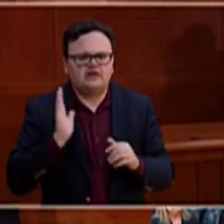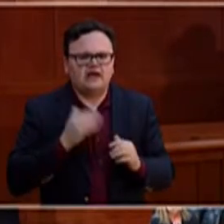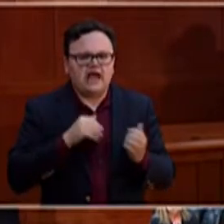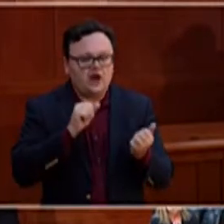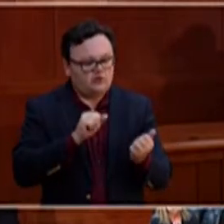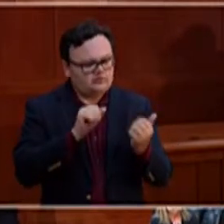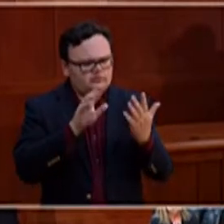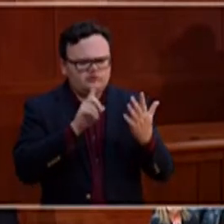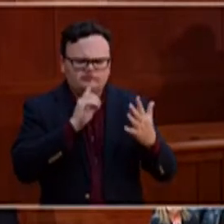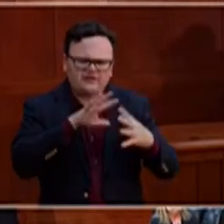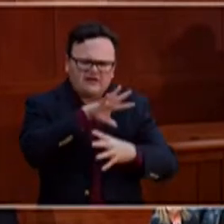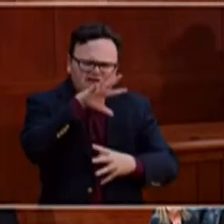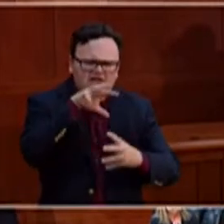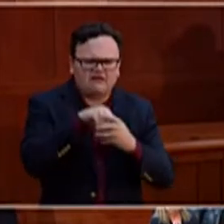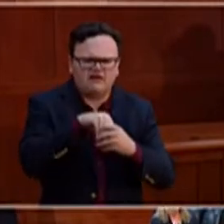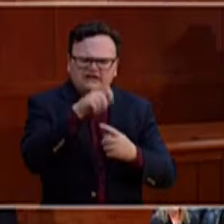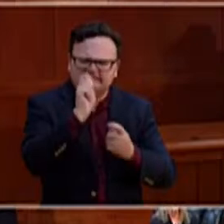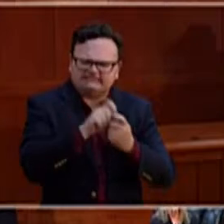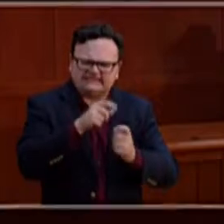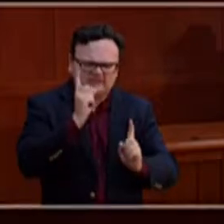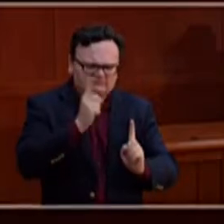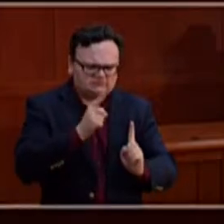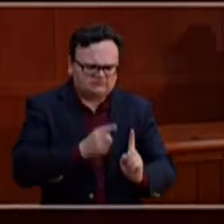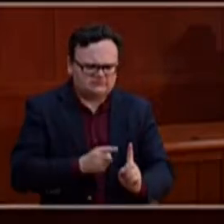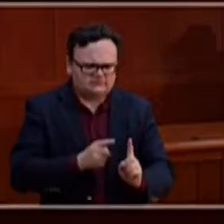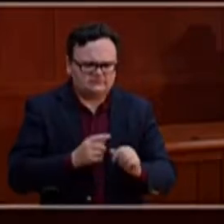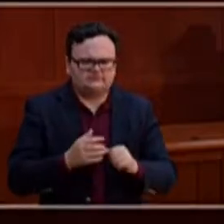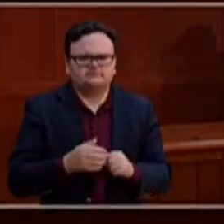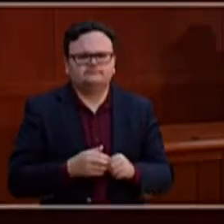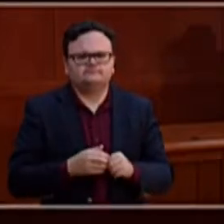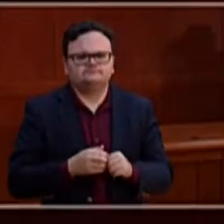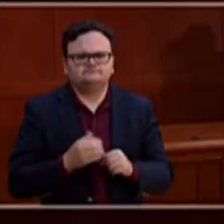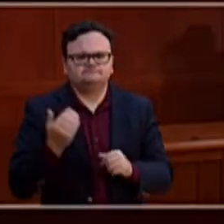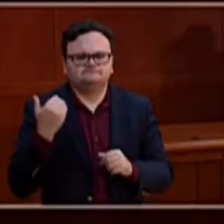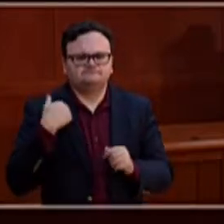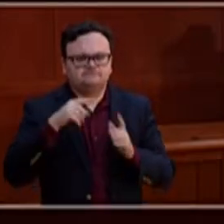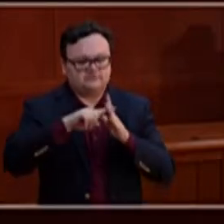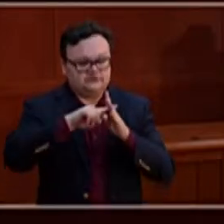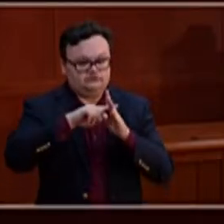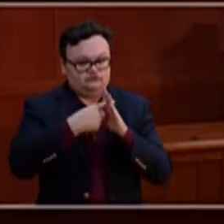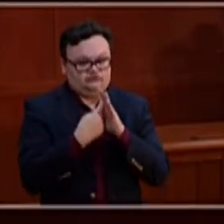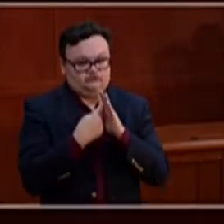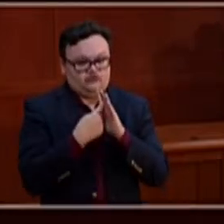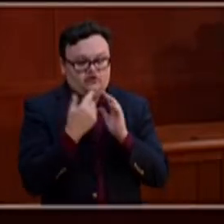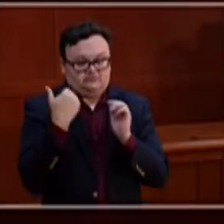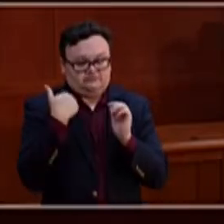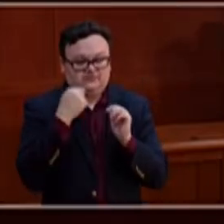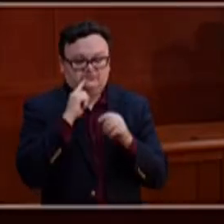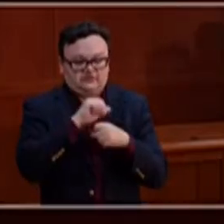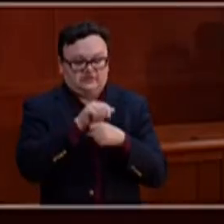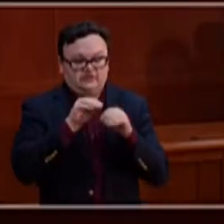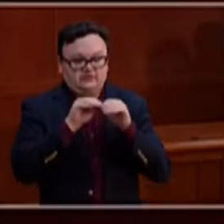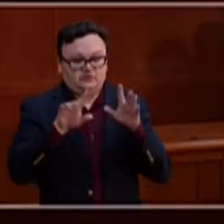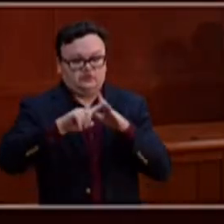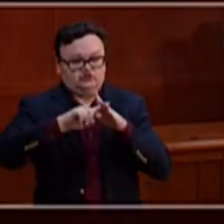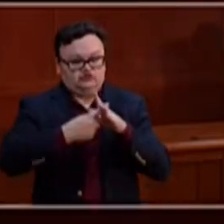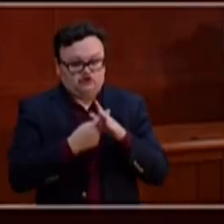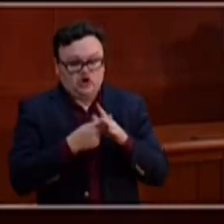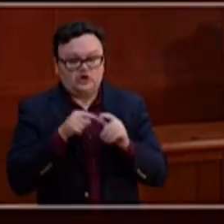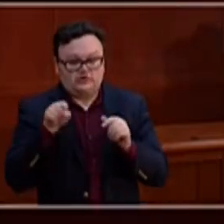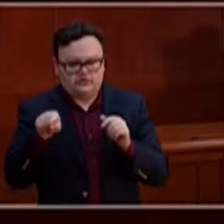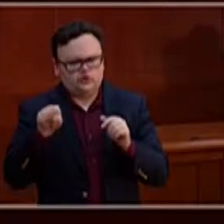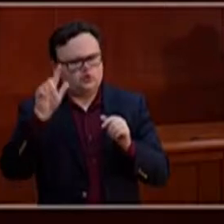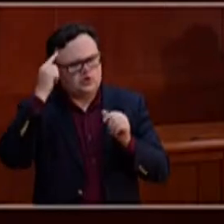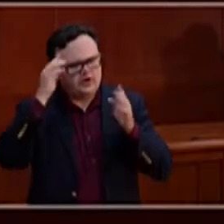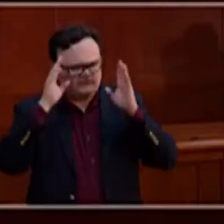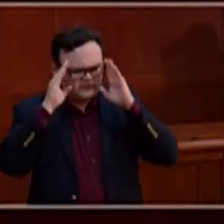true. From the very beginning, you have had a laser beam focus on protecting our most